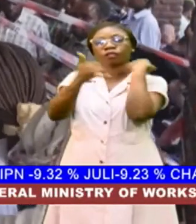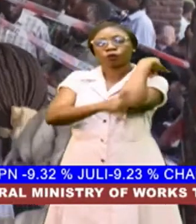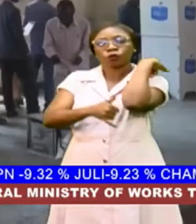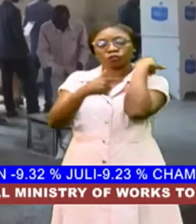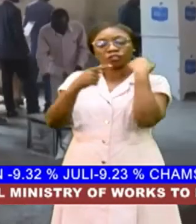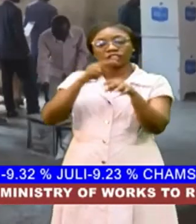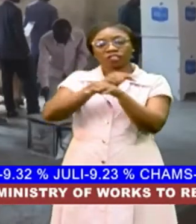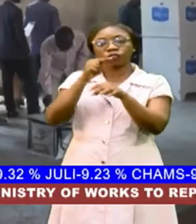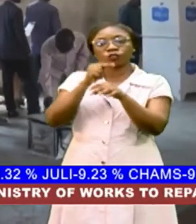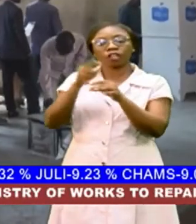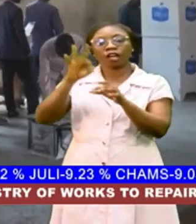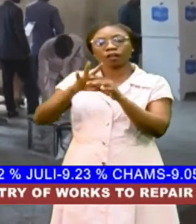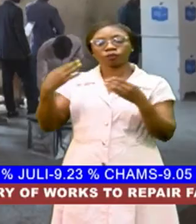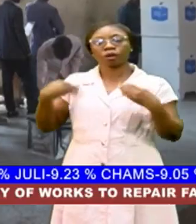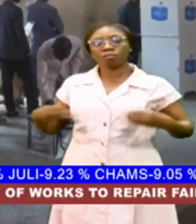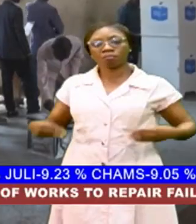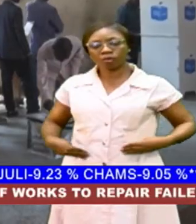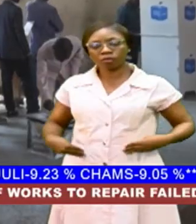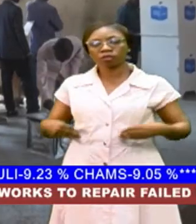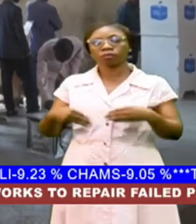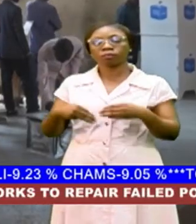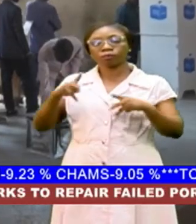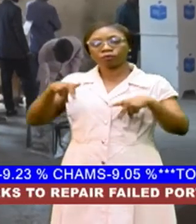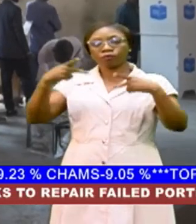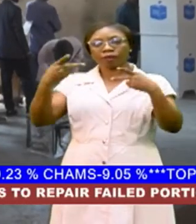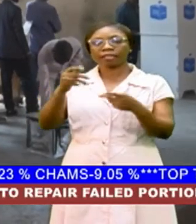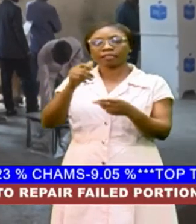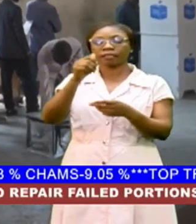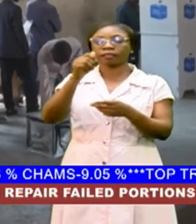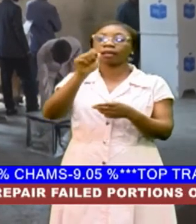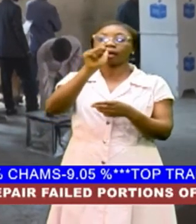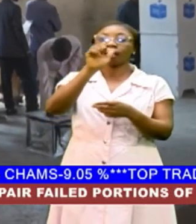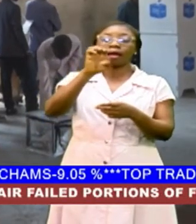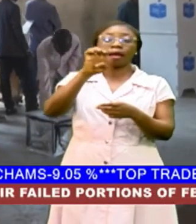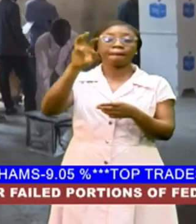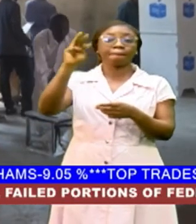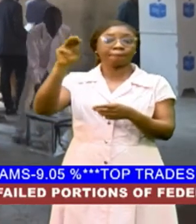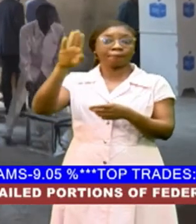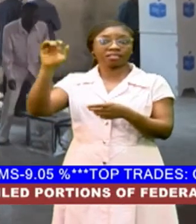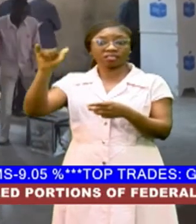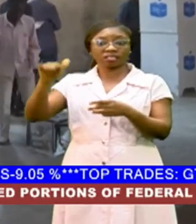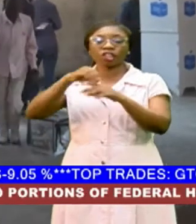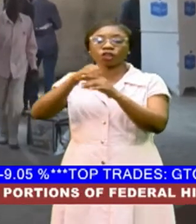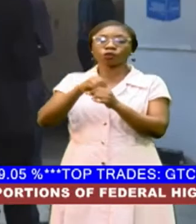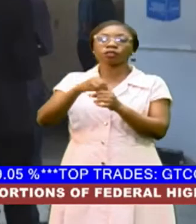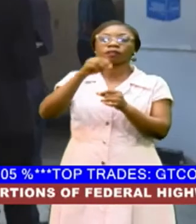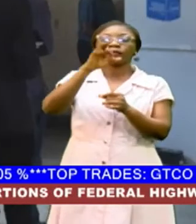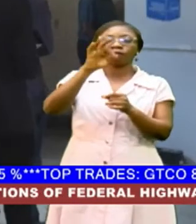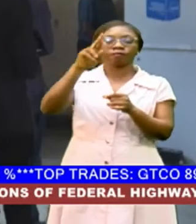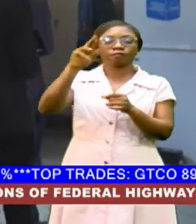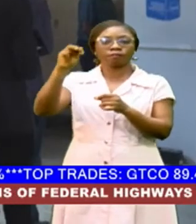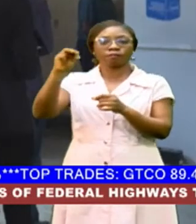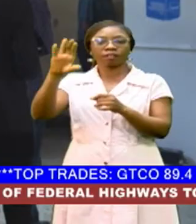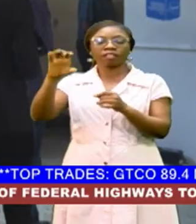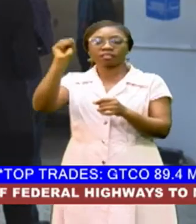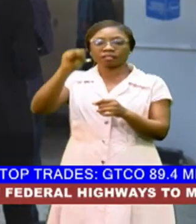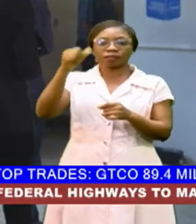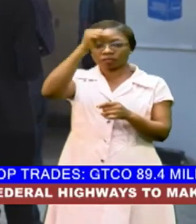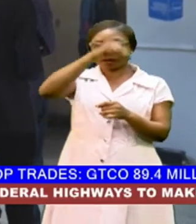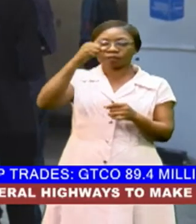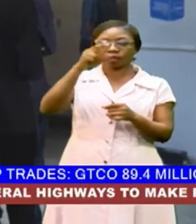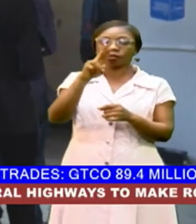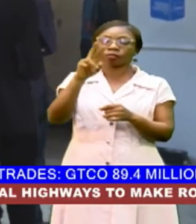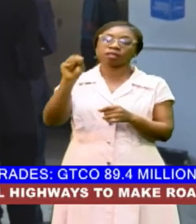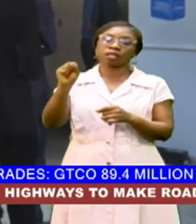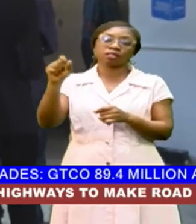Body designated embassies in 5 countries for voting, including France, Belgium, South Africa,